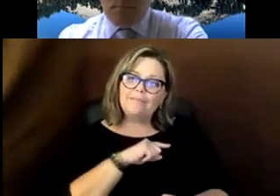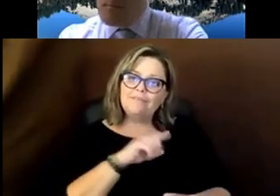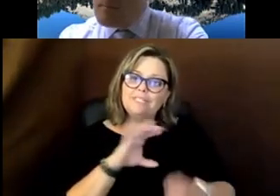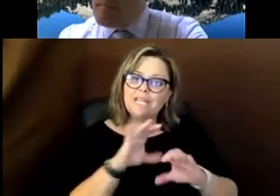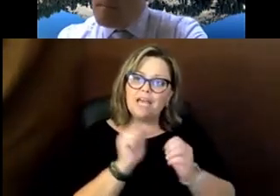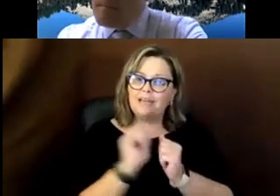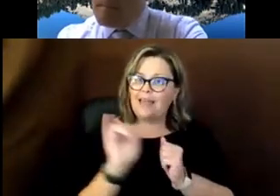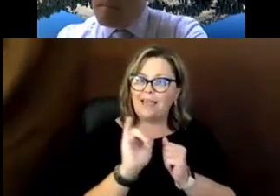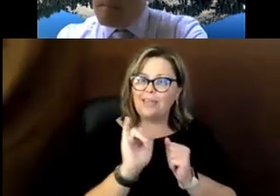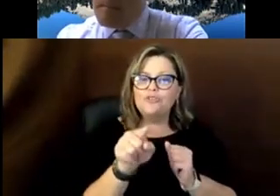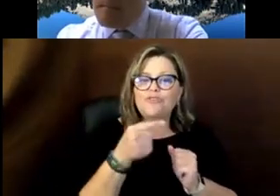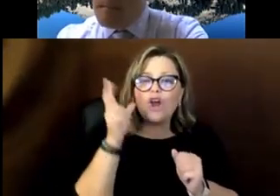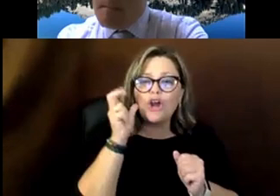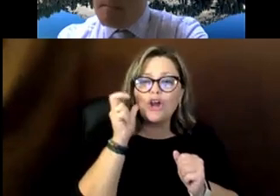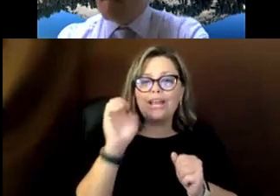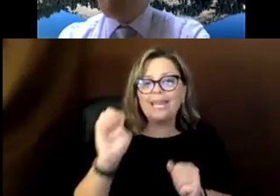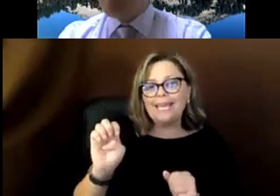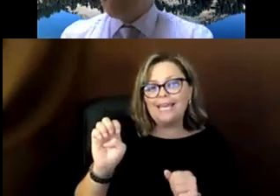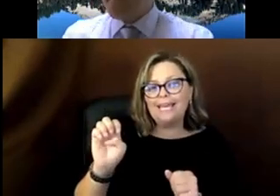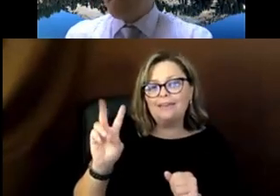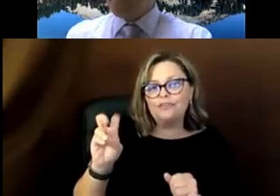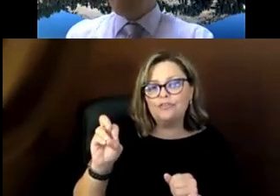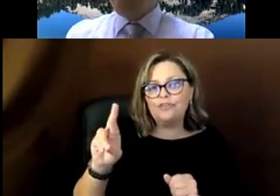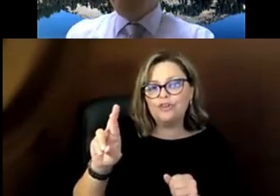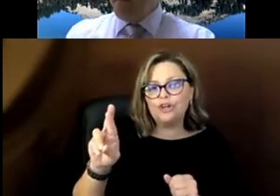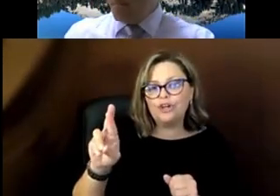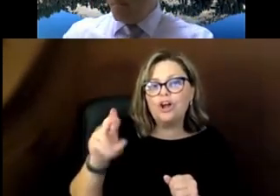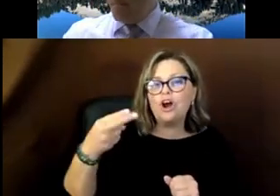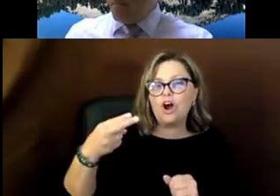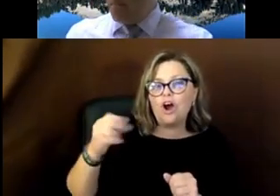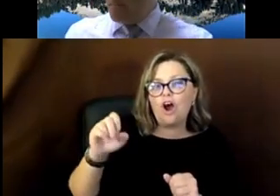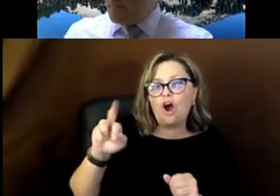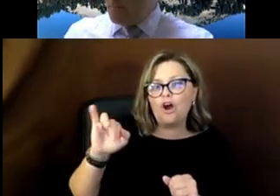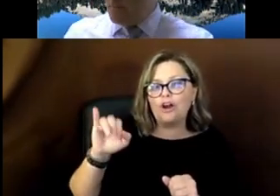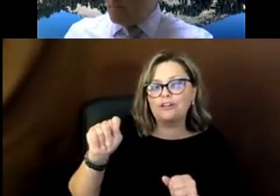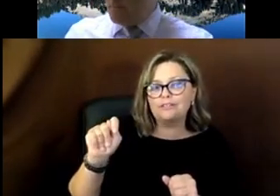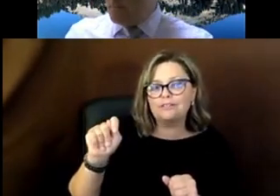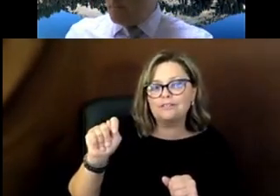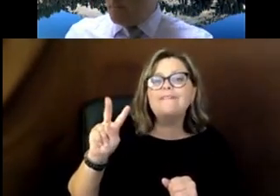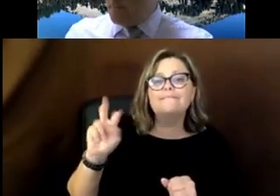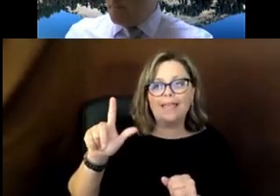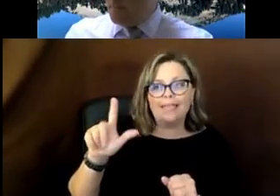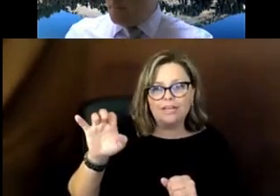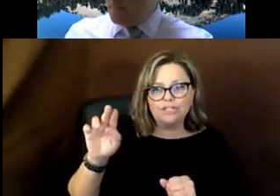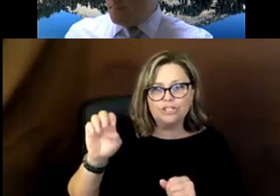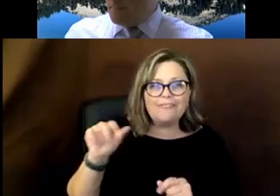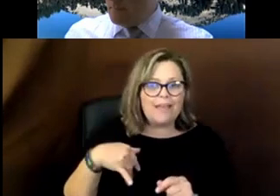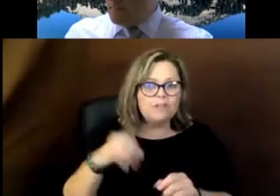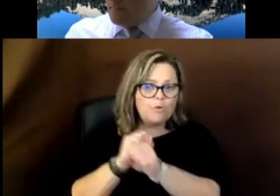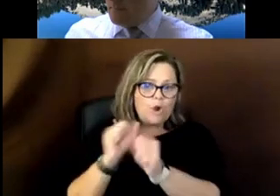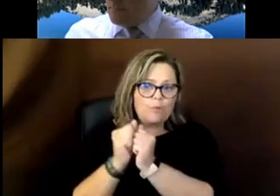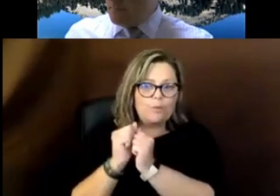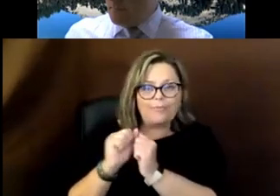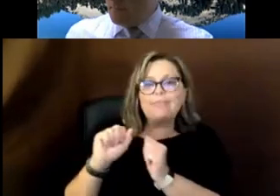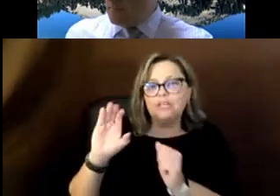which is moving forward as a partnership with CHAT and the county, where we are going to be addressing senior